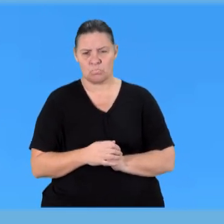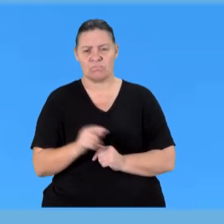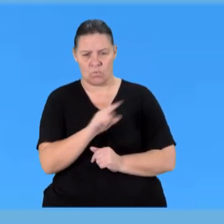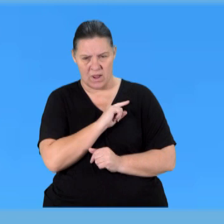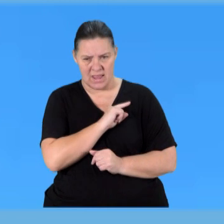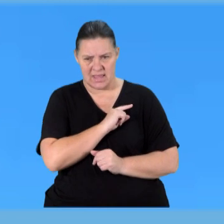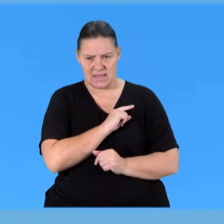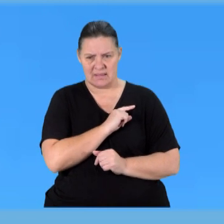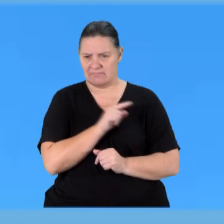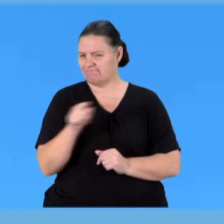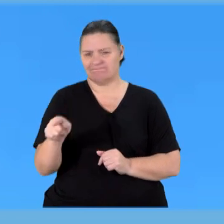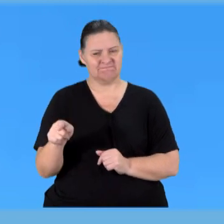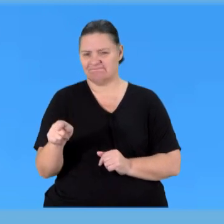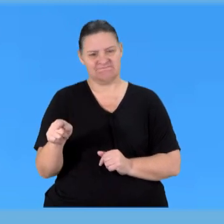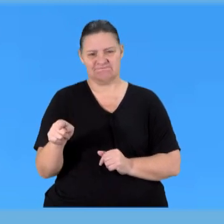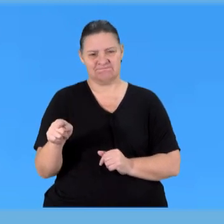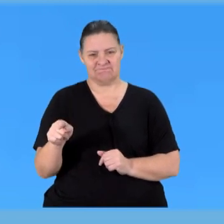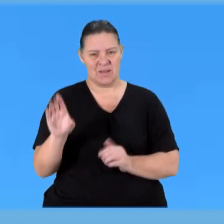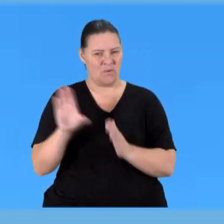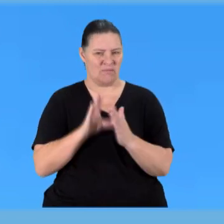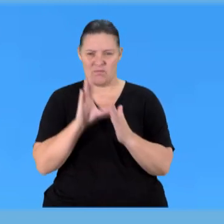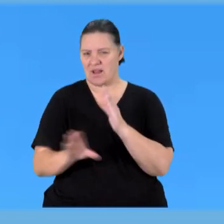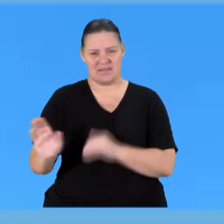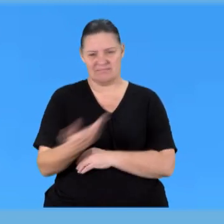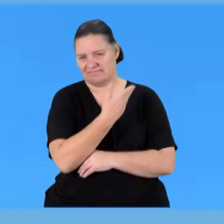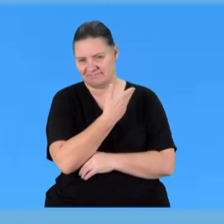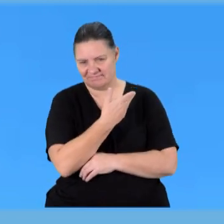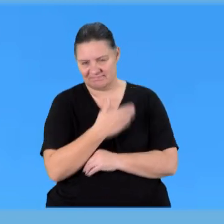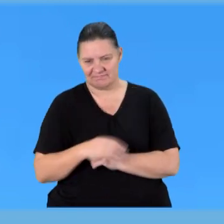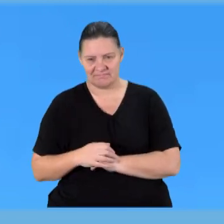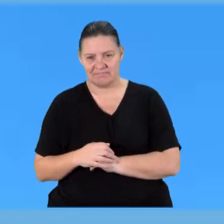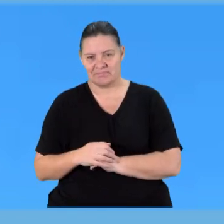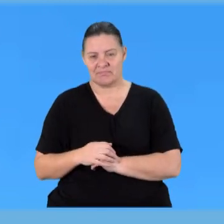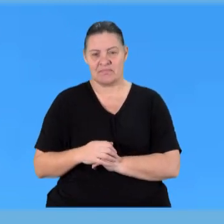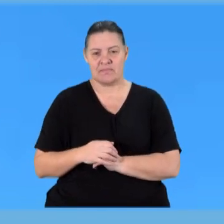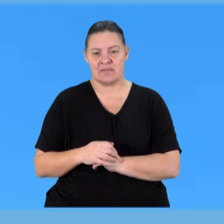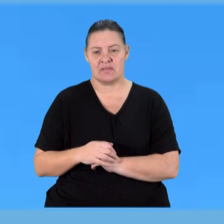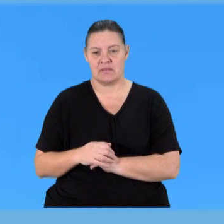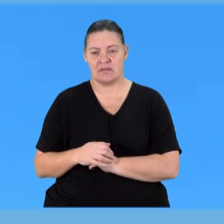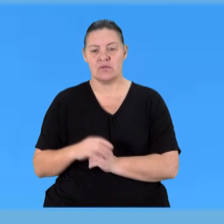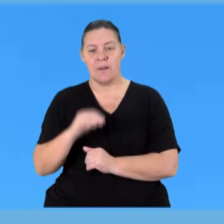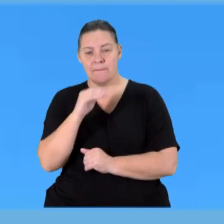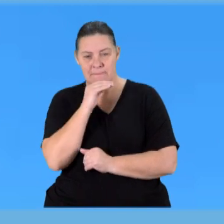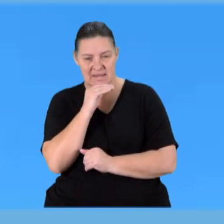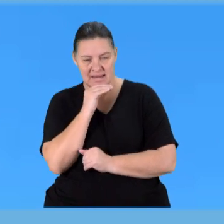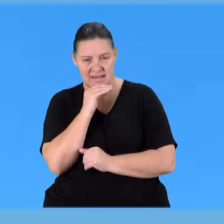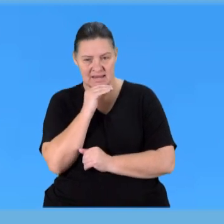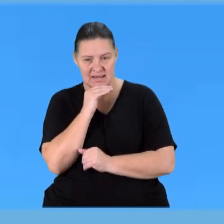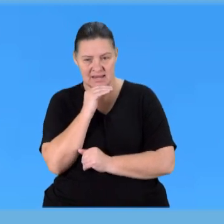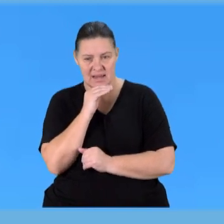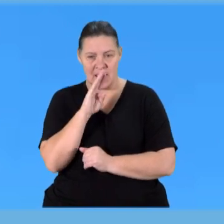we on this option, we're given that B is melting, it also disqualifies it. So that means it can also be